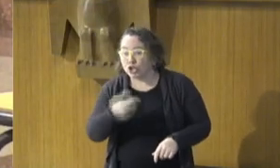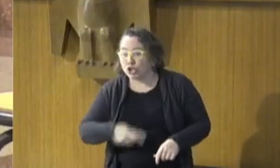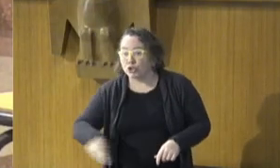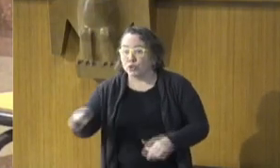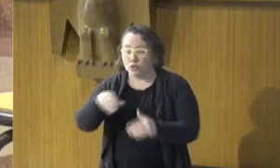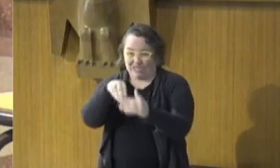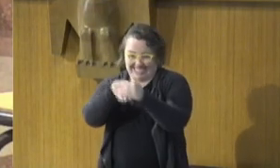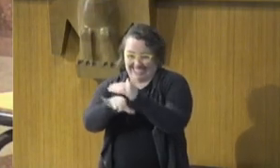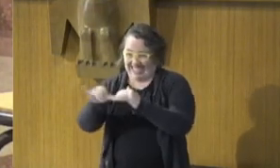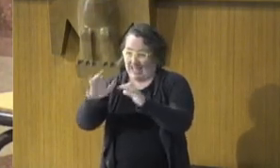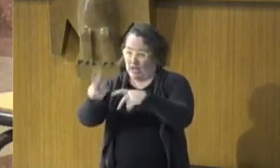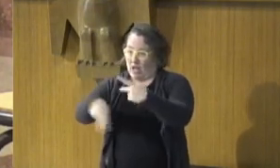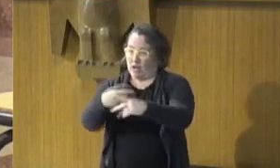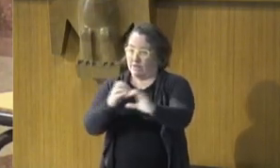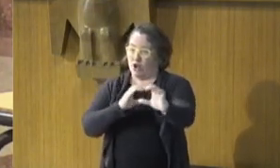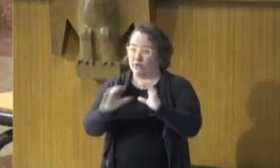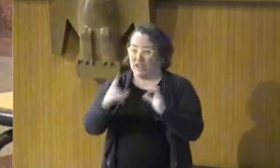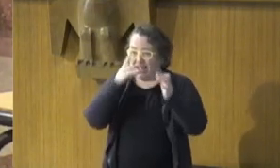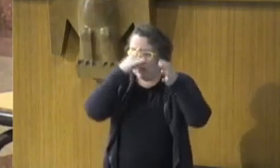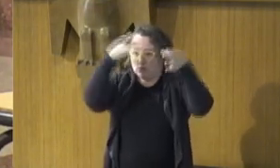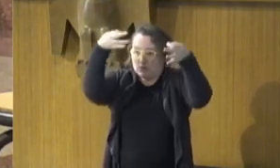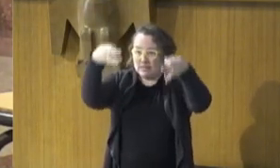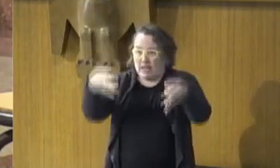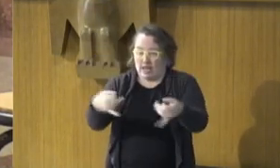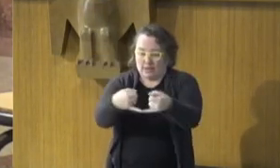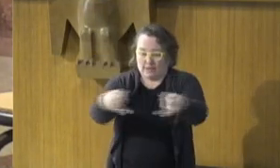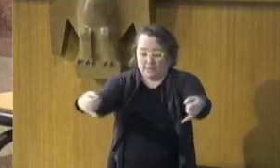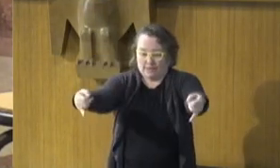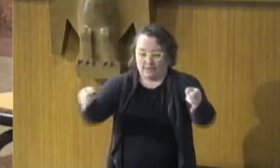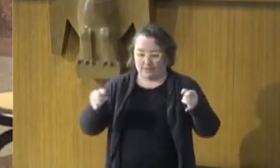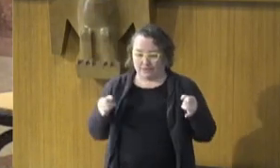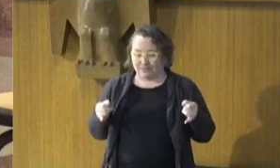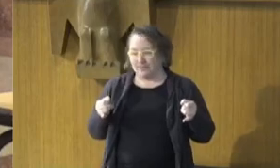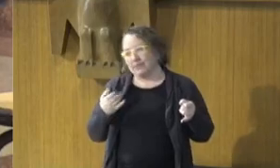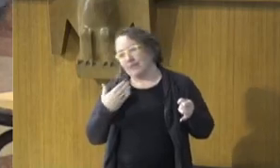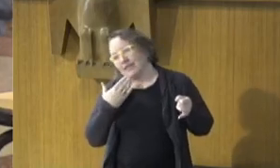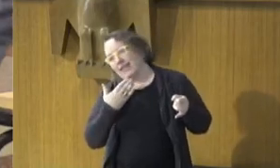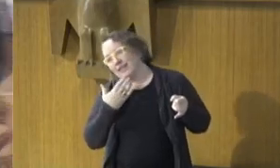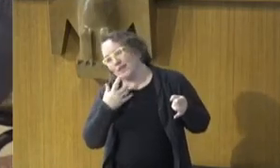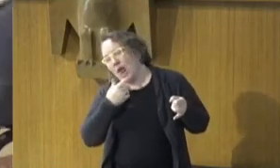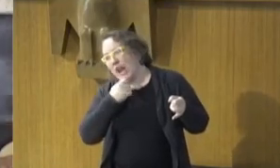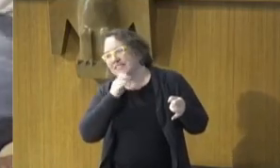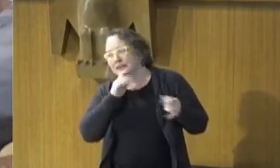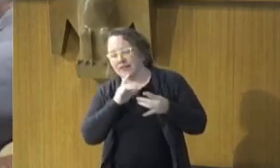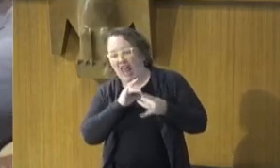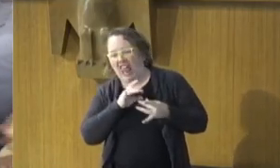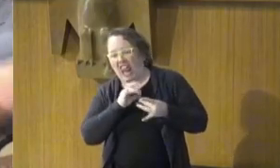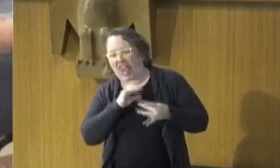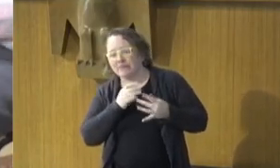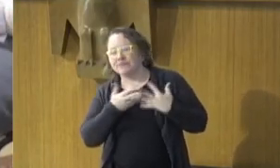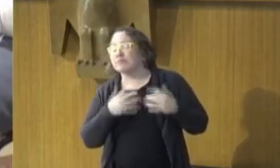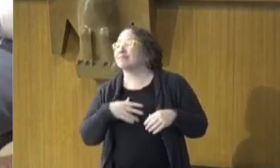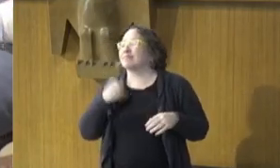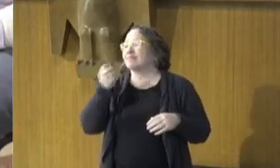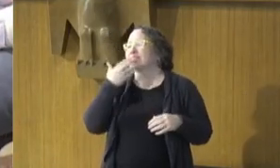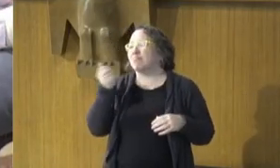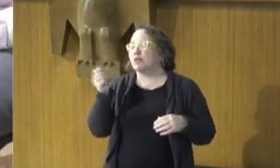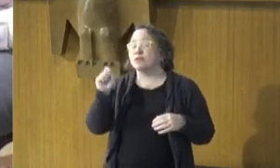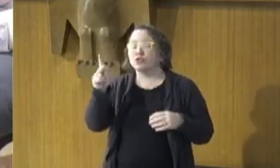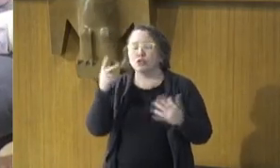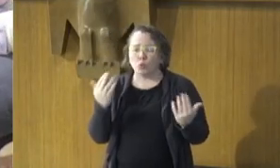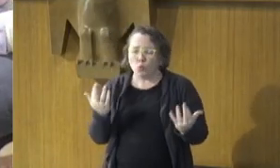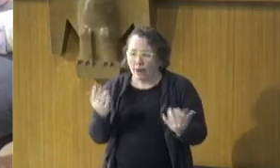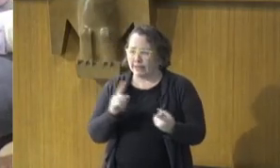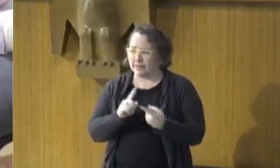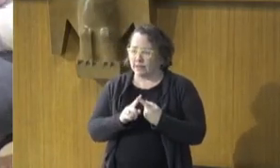those conversations, I think you have to make that decision for yourself. And thanks. Here we go. And just wait until